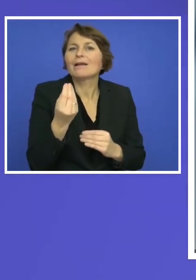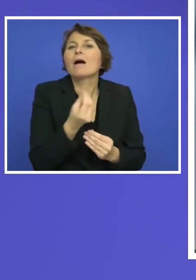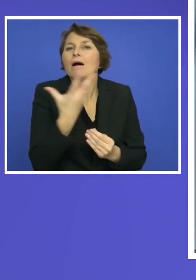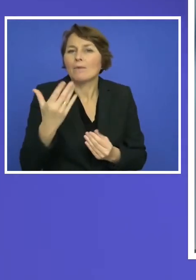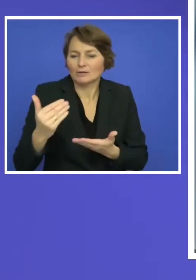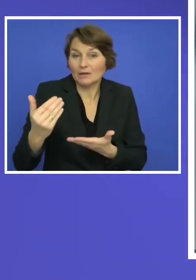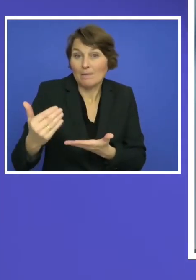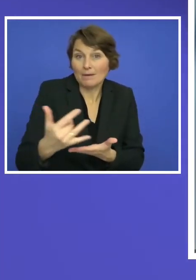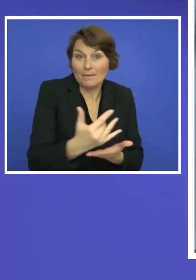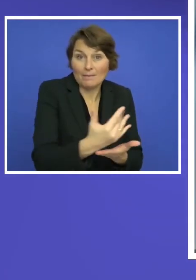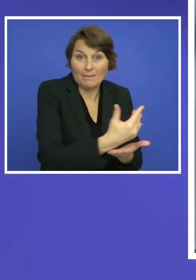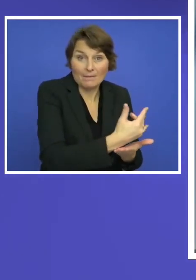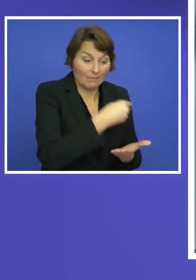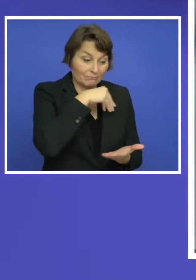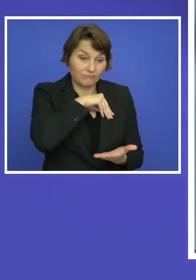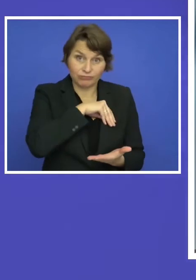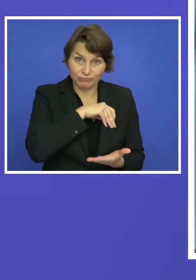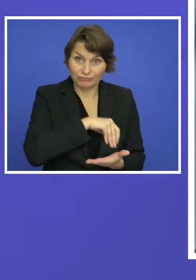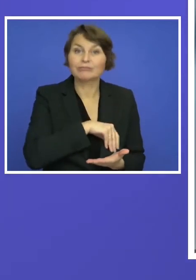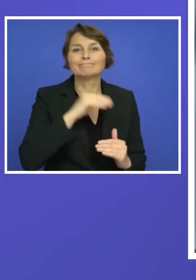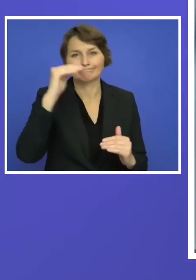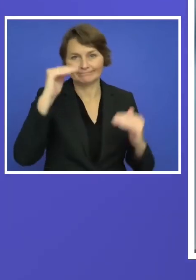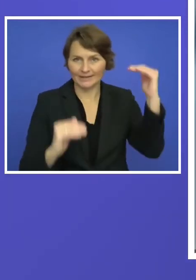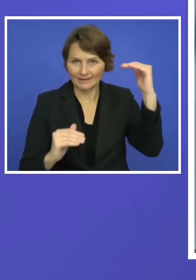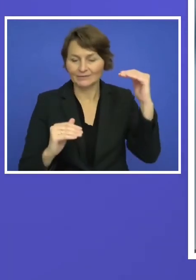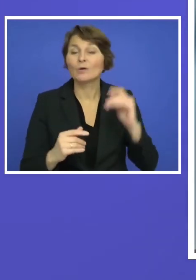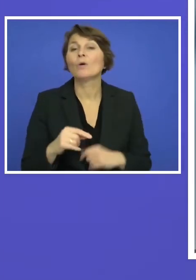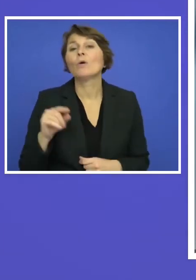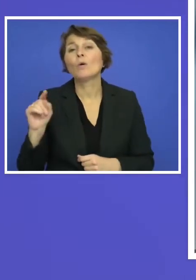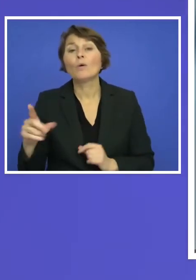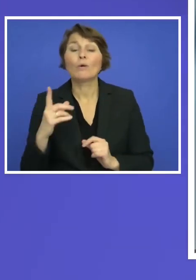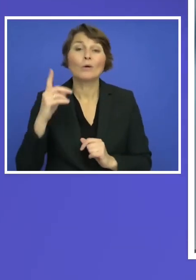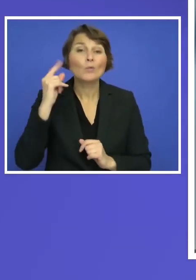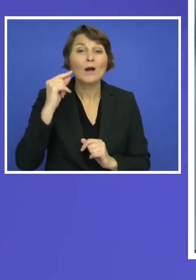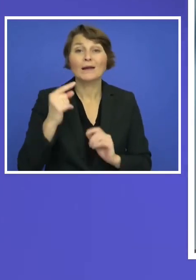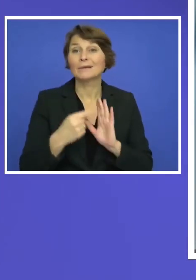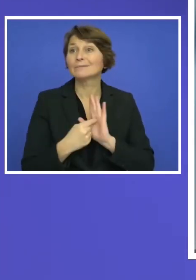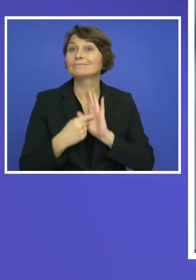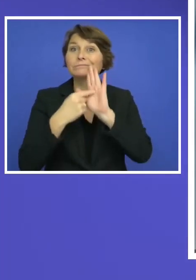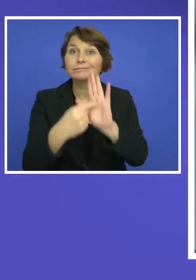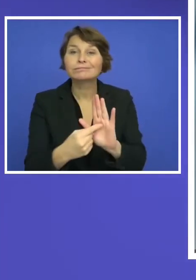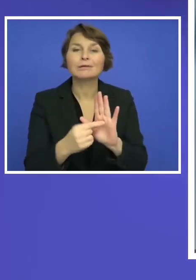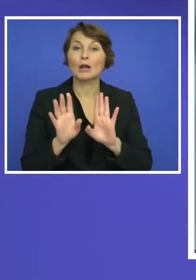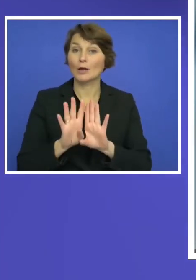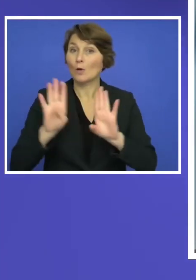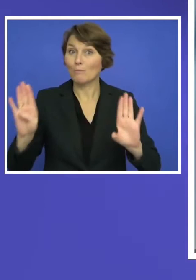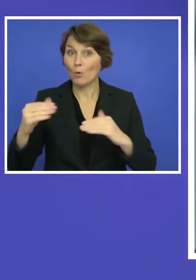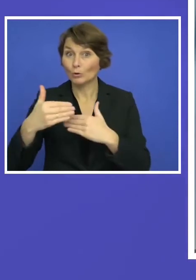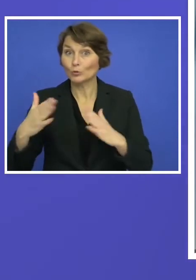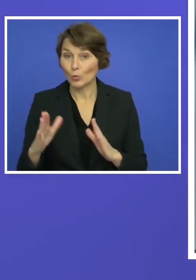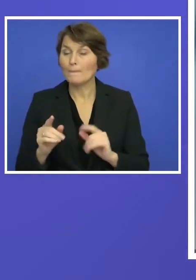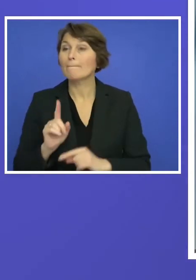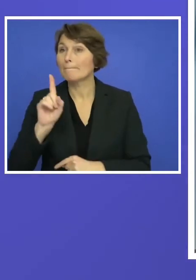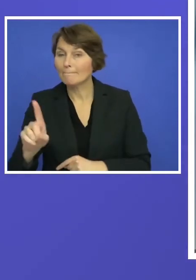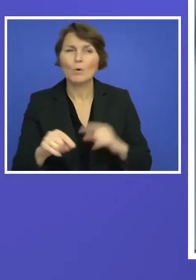less than what men do, less representative in boardroom seats. And I think it's quite fundamental to